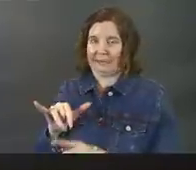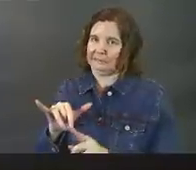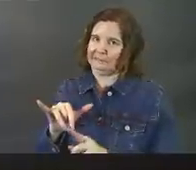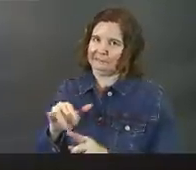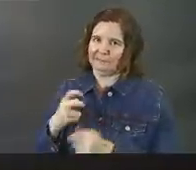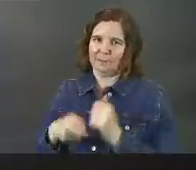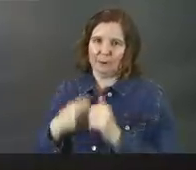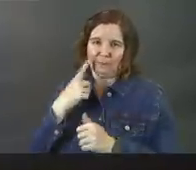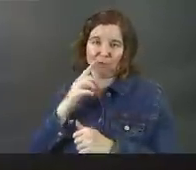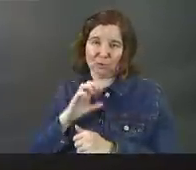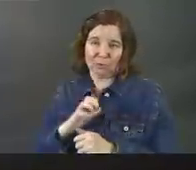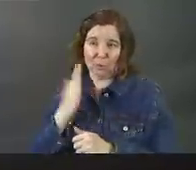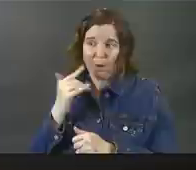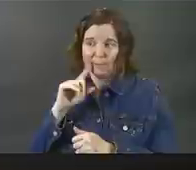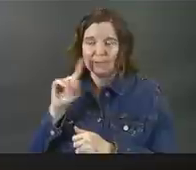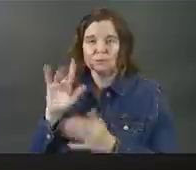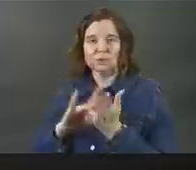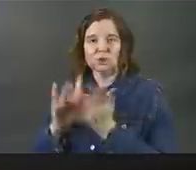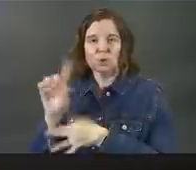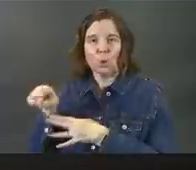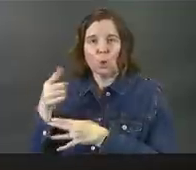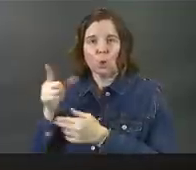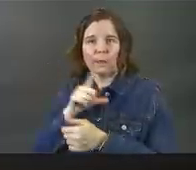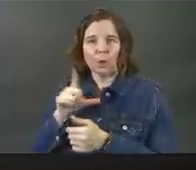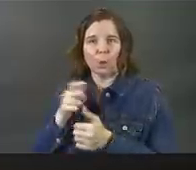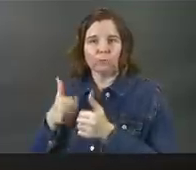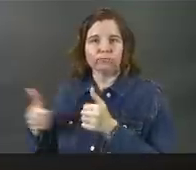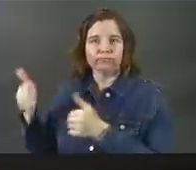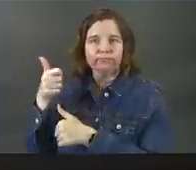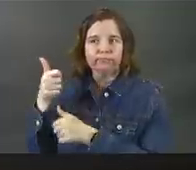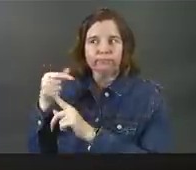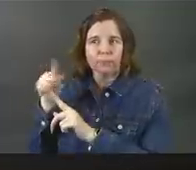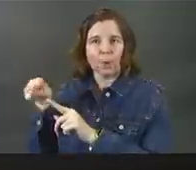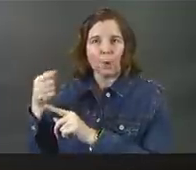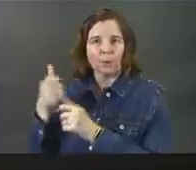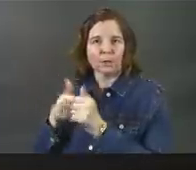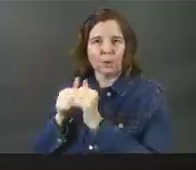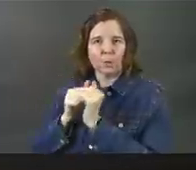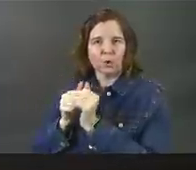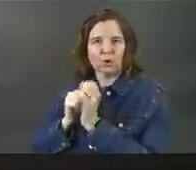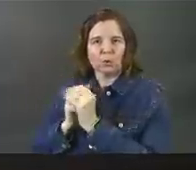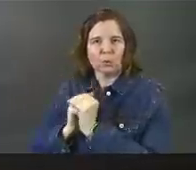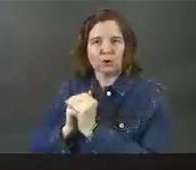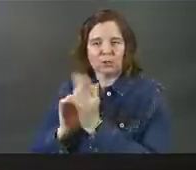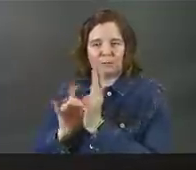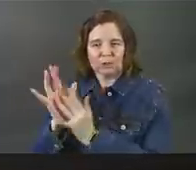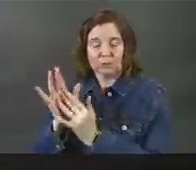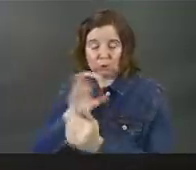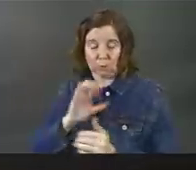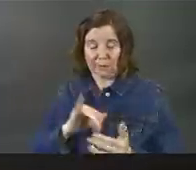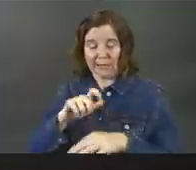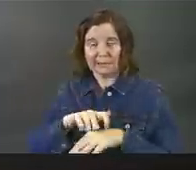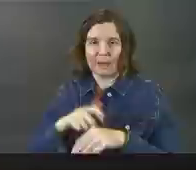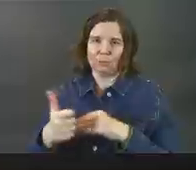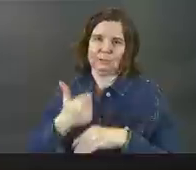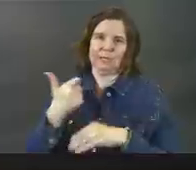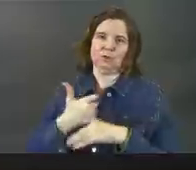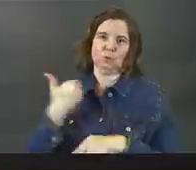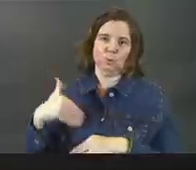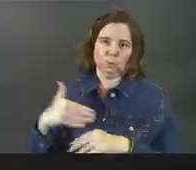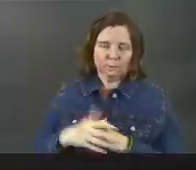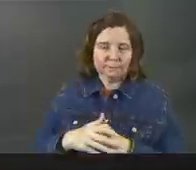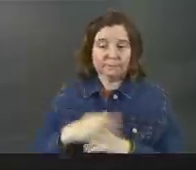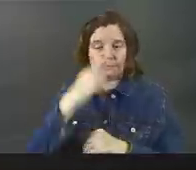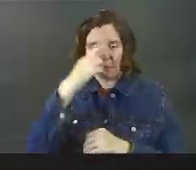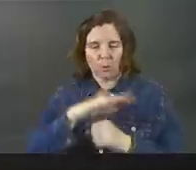because Jesus is Lord and they only worship Jesus. And so being a Christian in that time was really dangerous.